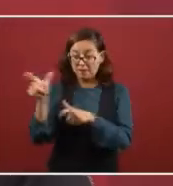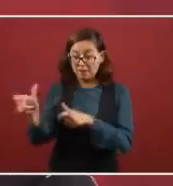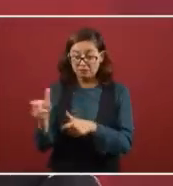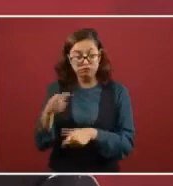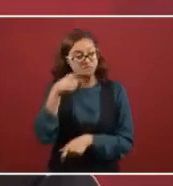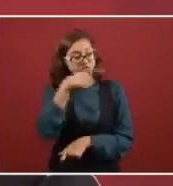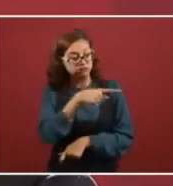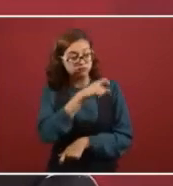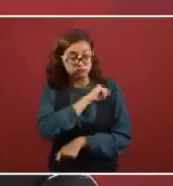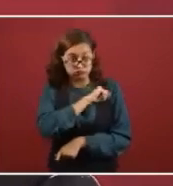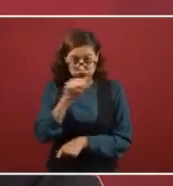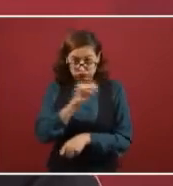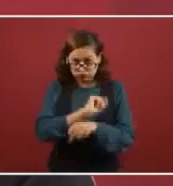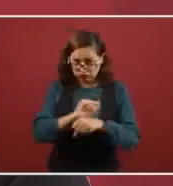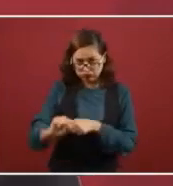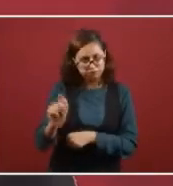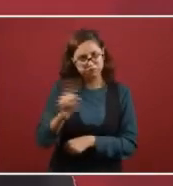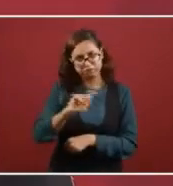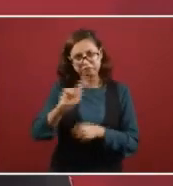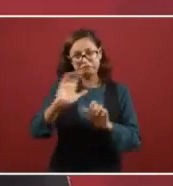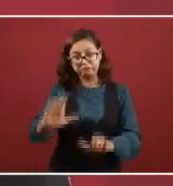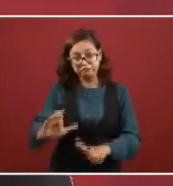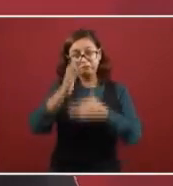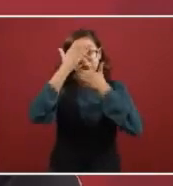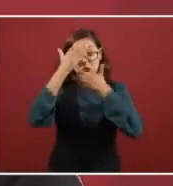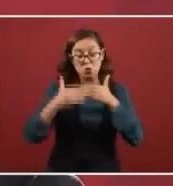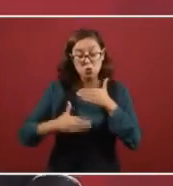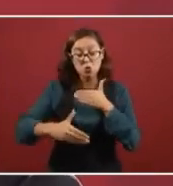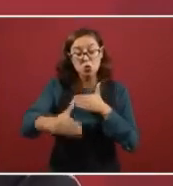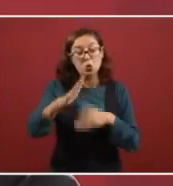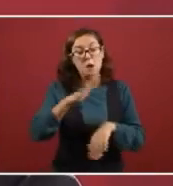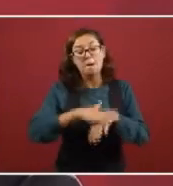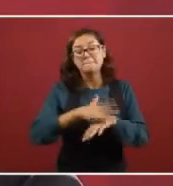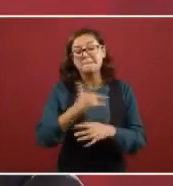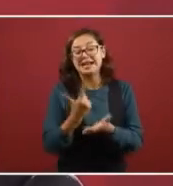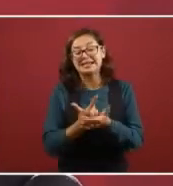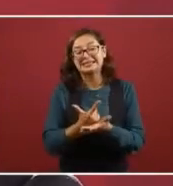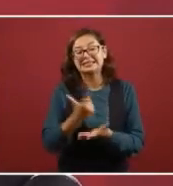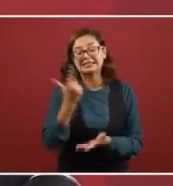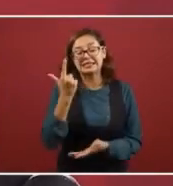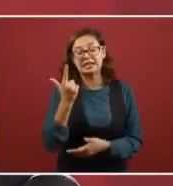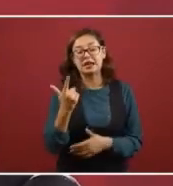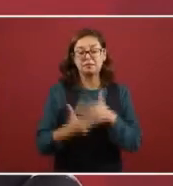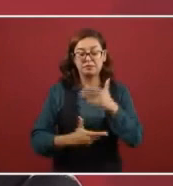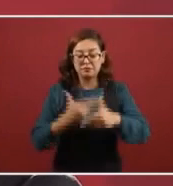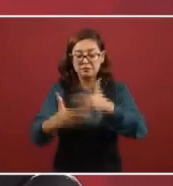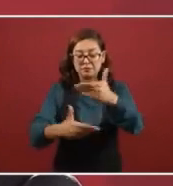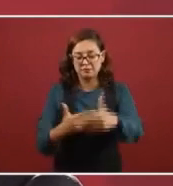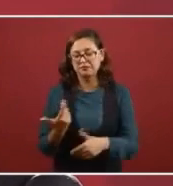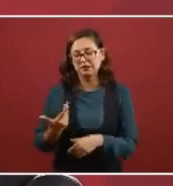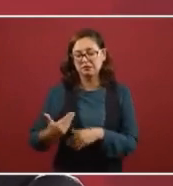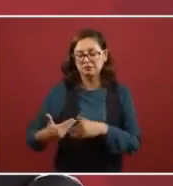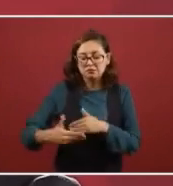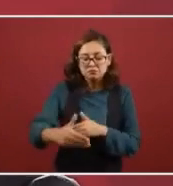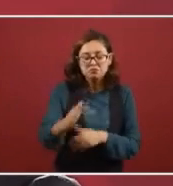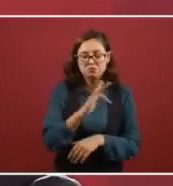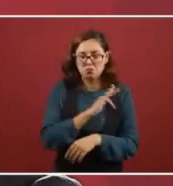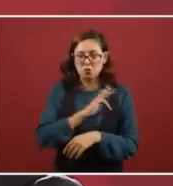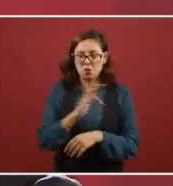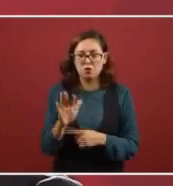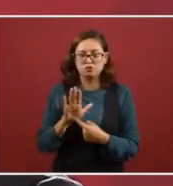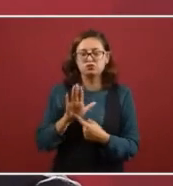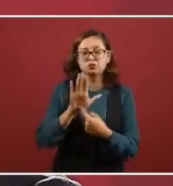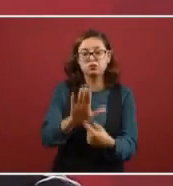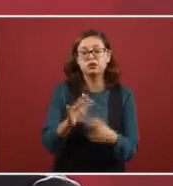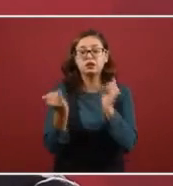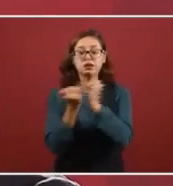implications that are going to be dealt with in the next few days, and the action that the government is going